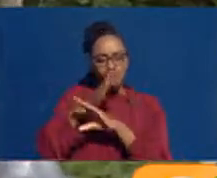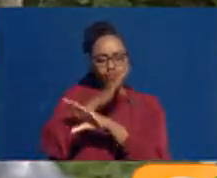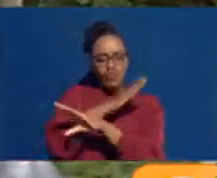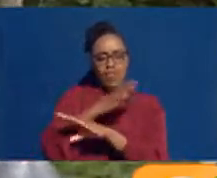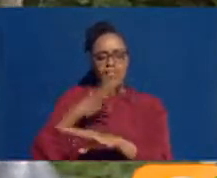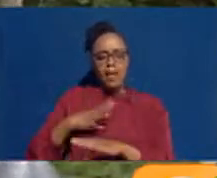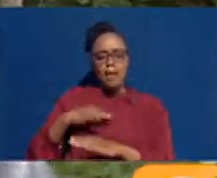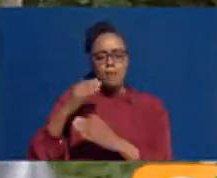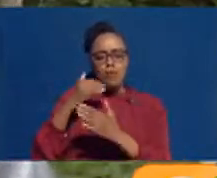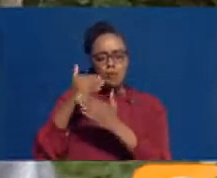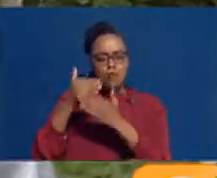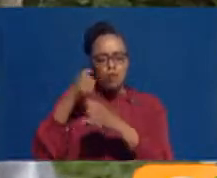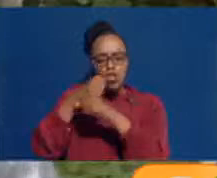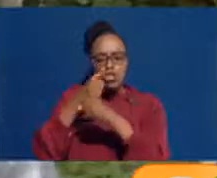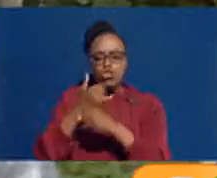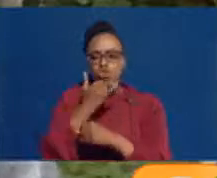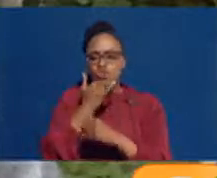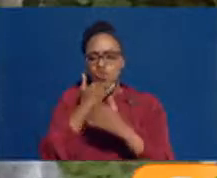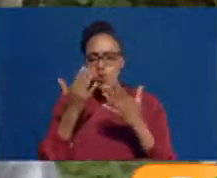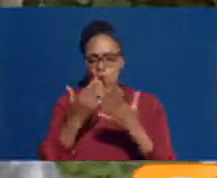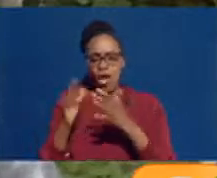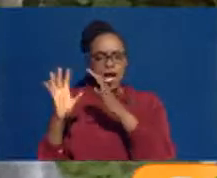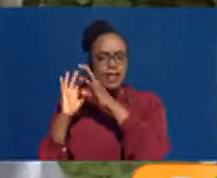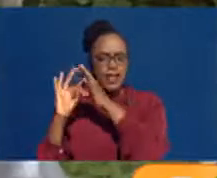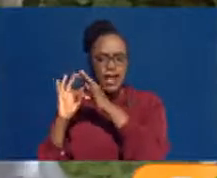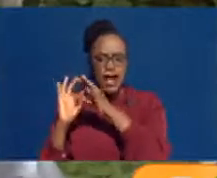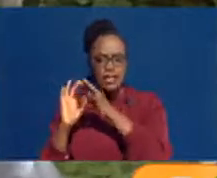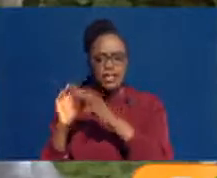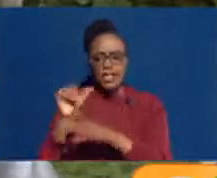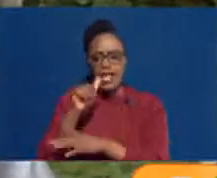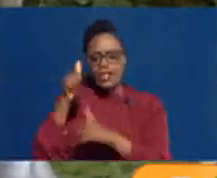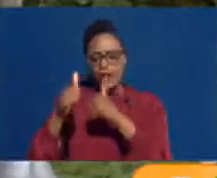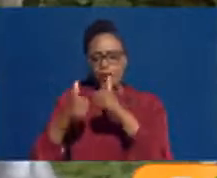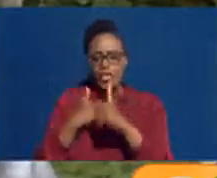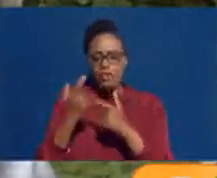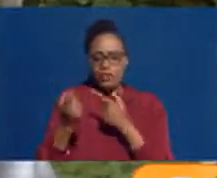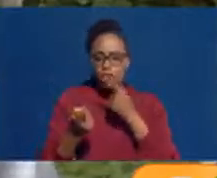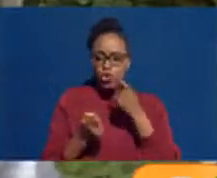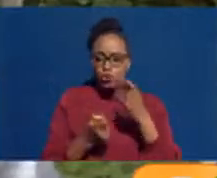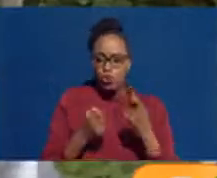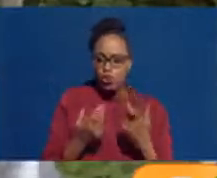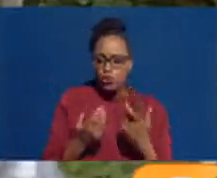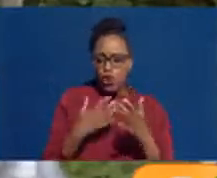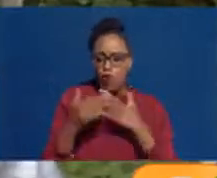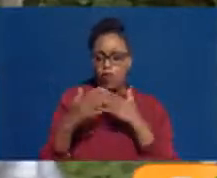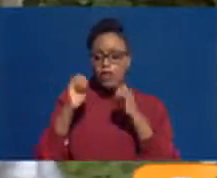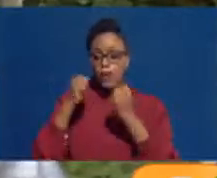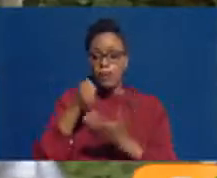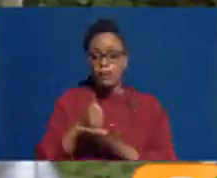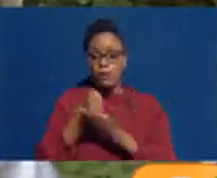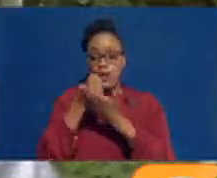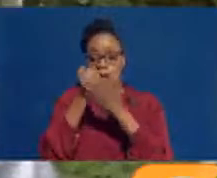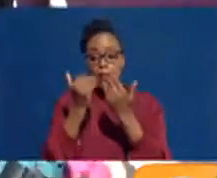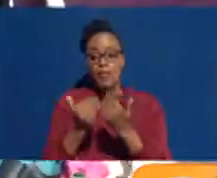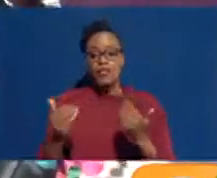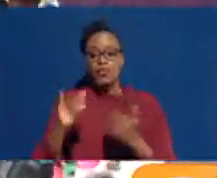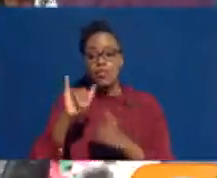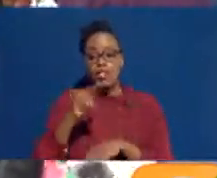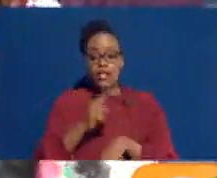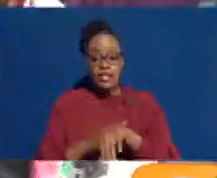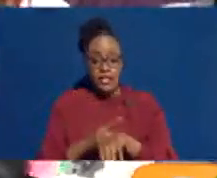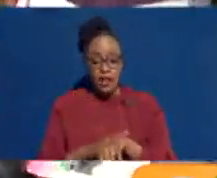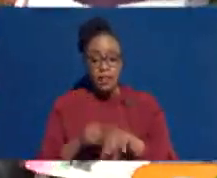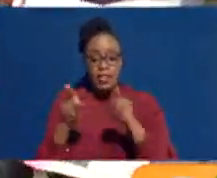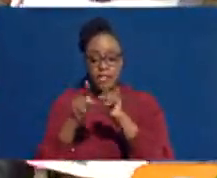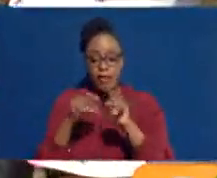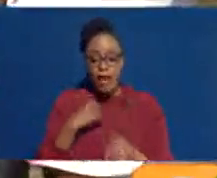watu walikosea kwa kimila, ama vitu zingine kidogo kidogo yale yangesaidia watoto kwa wakati huu. Despite